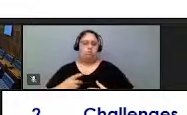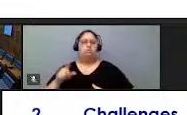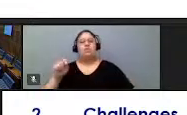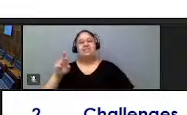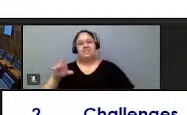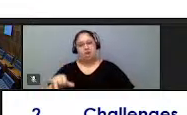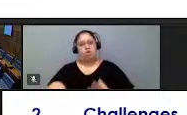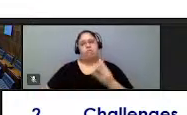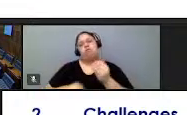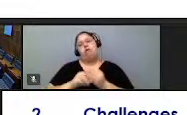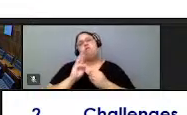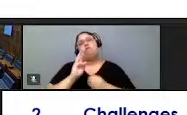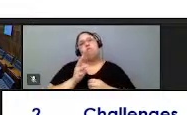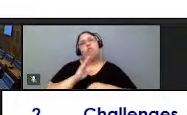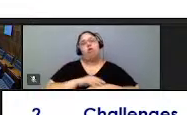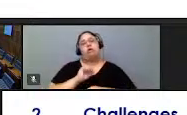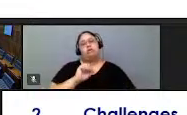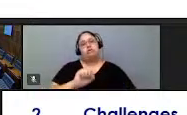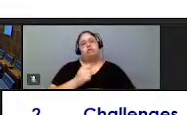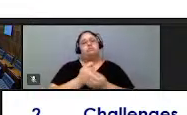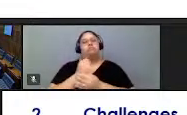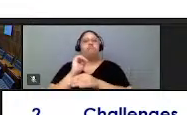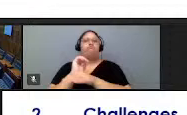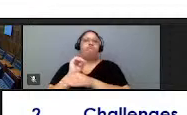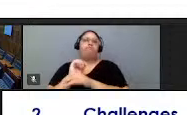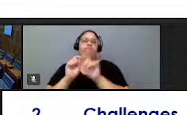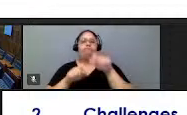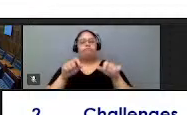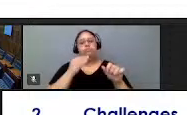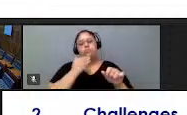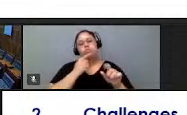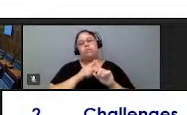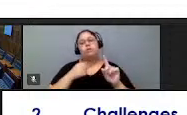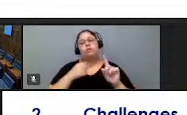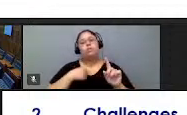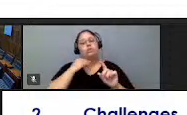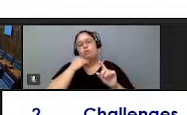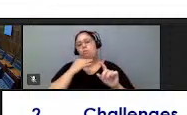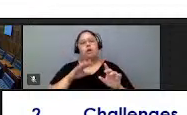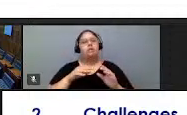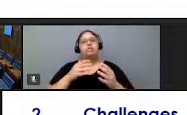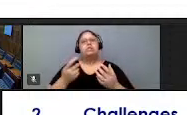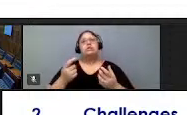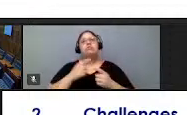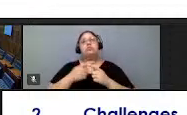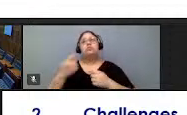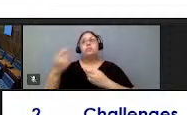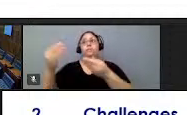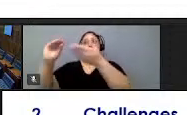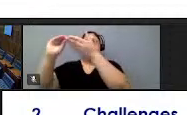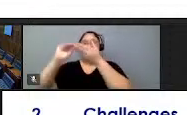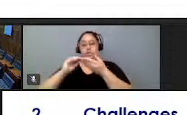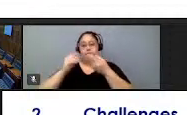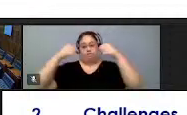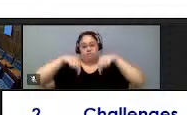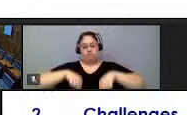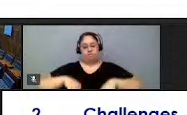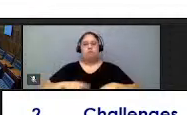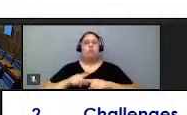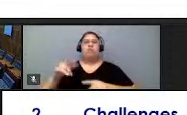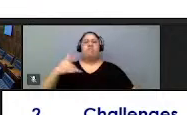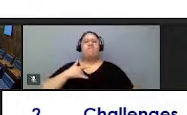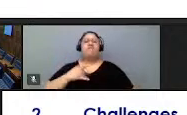that the specifically the export but we don't want to leave importers out either they felt they never had a